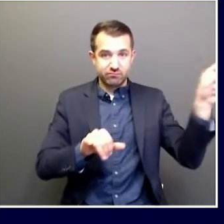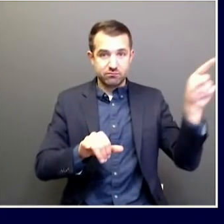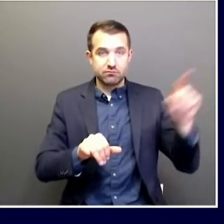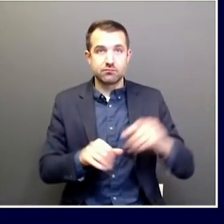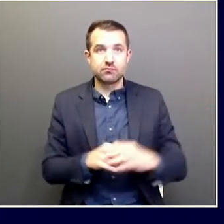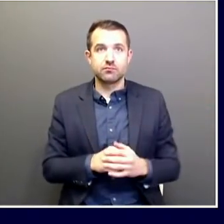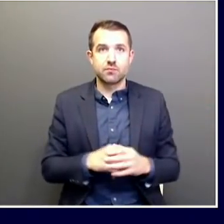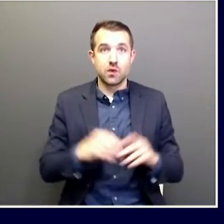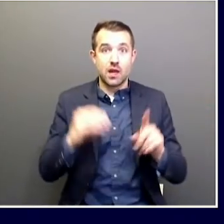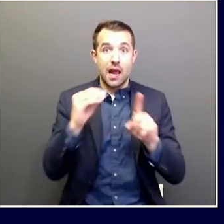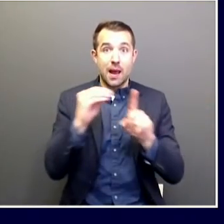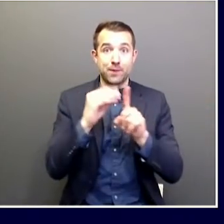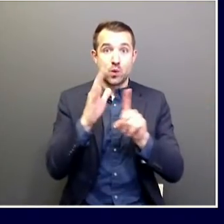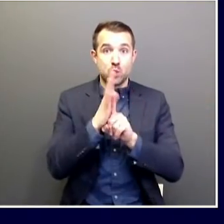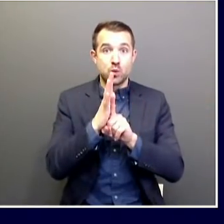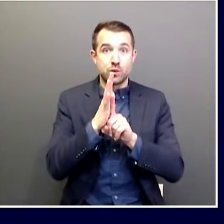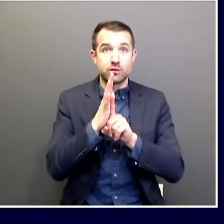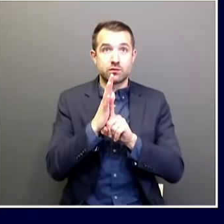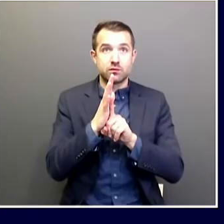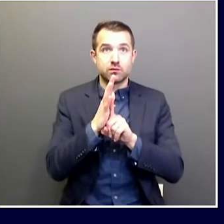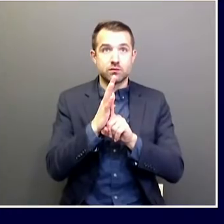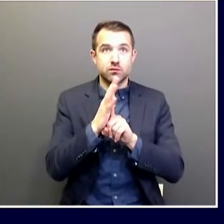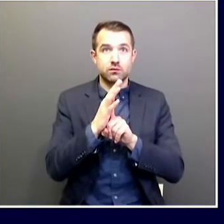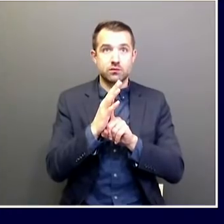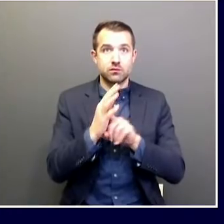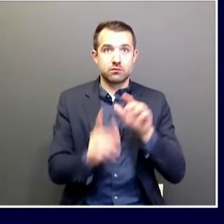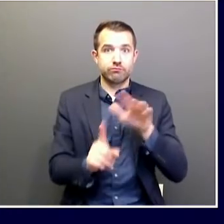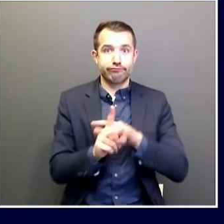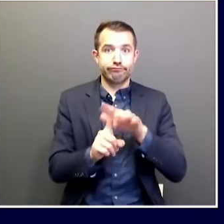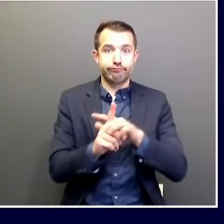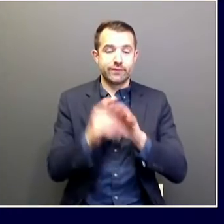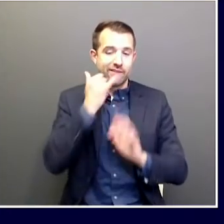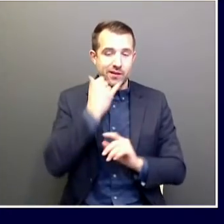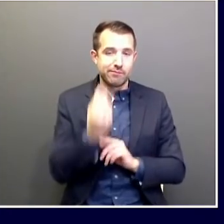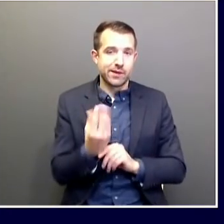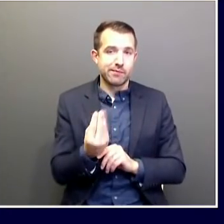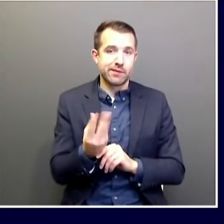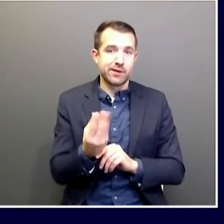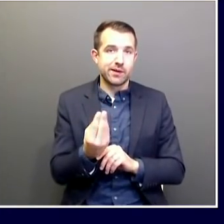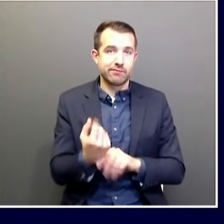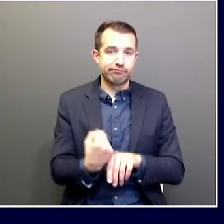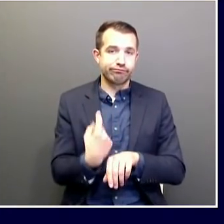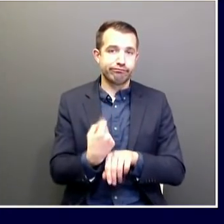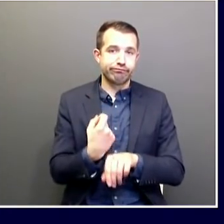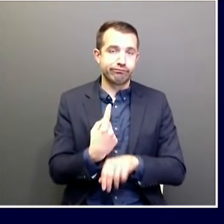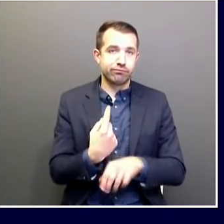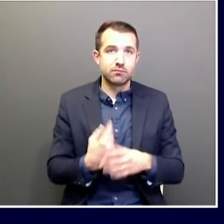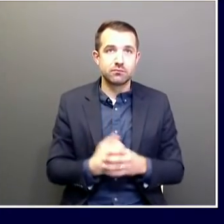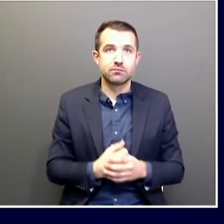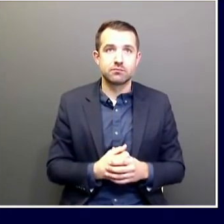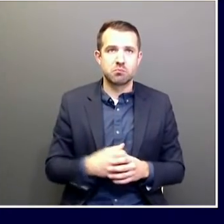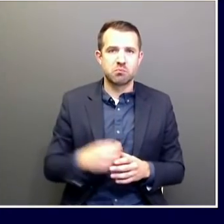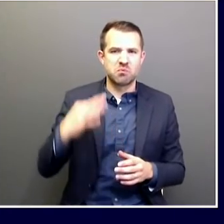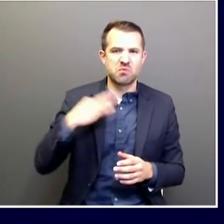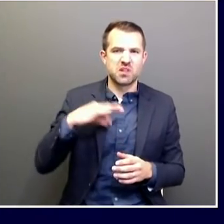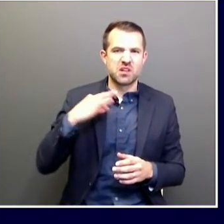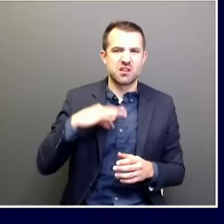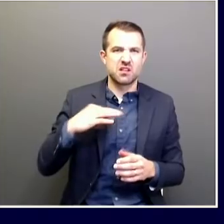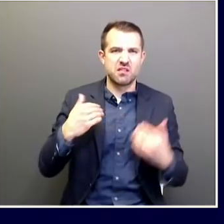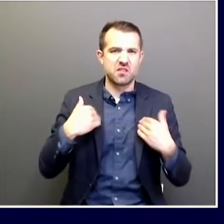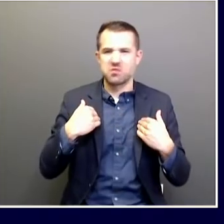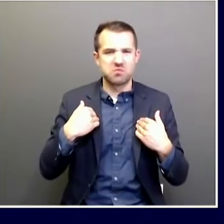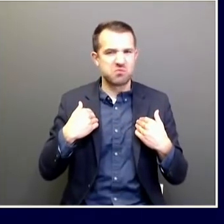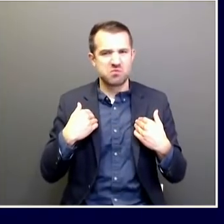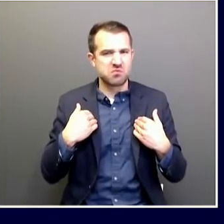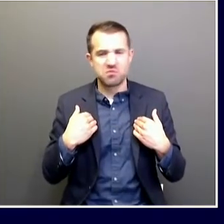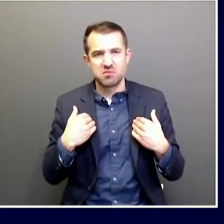via iPhone and smartphone. And I don't believe Maine has that kind of a tool online yet.